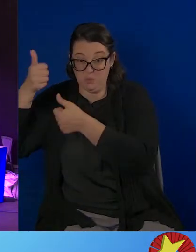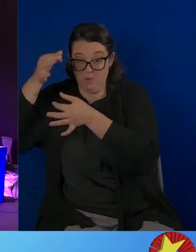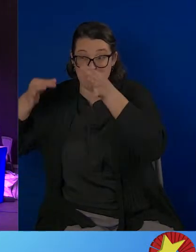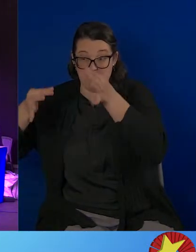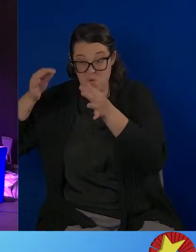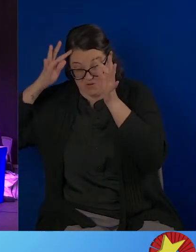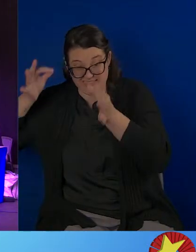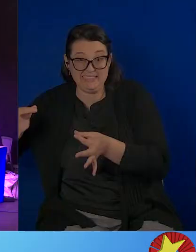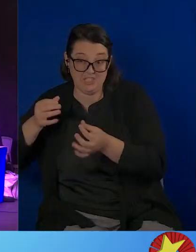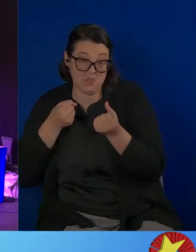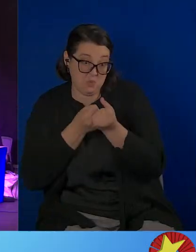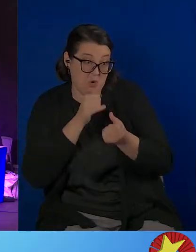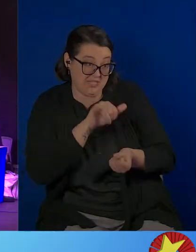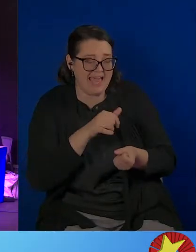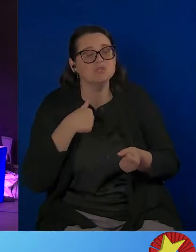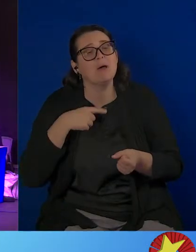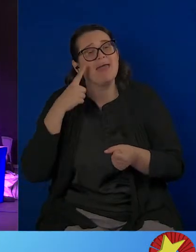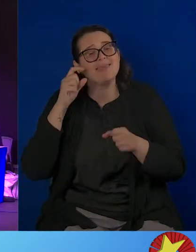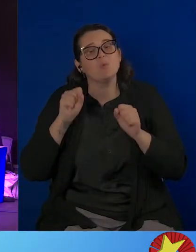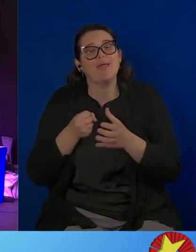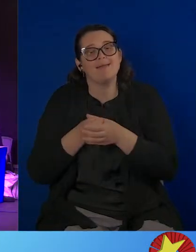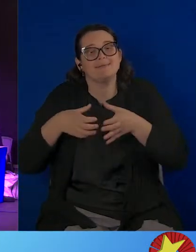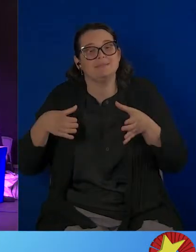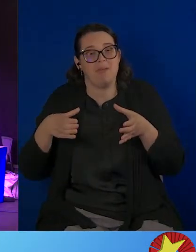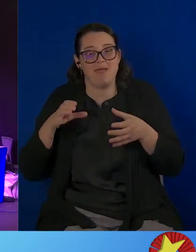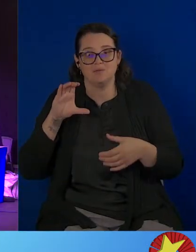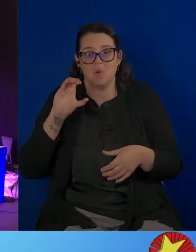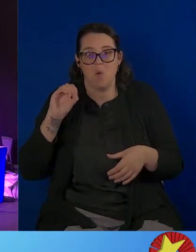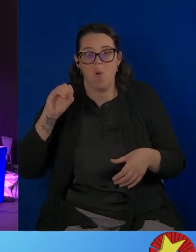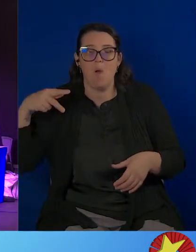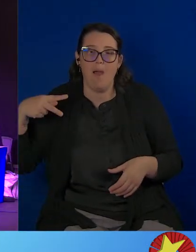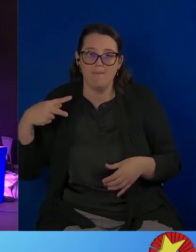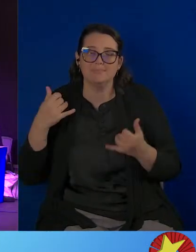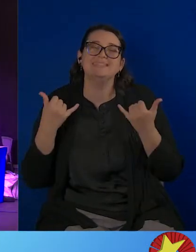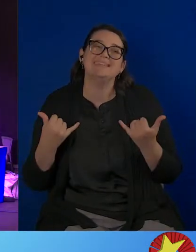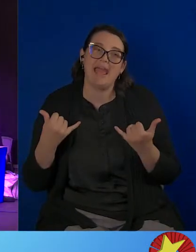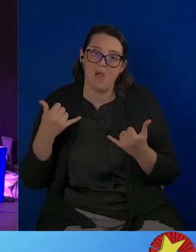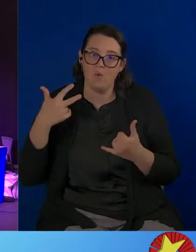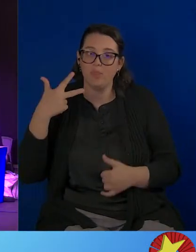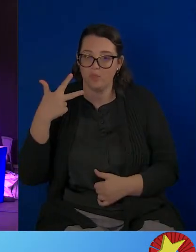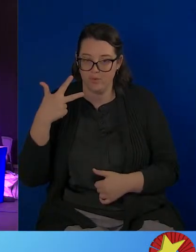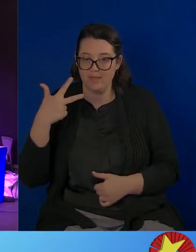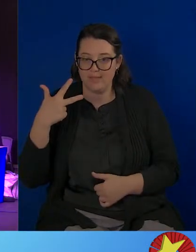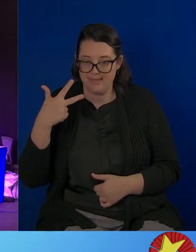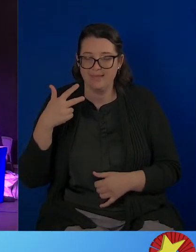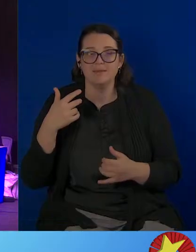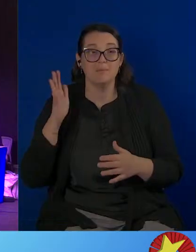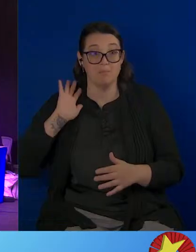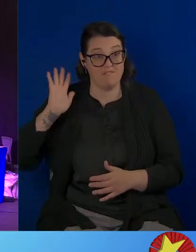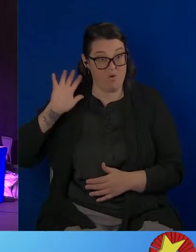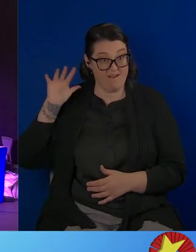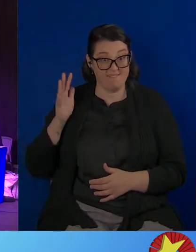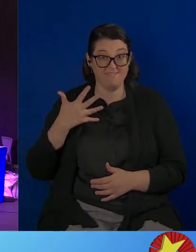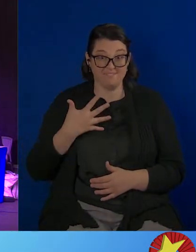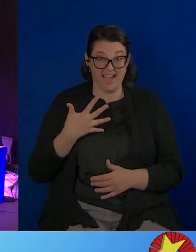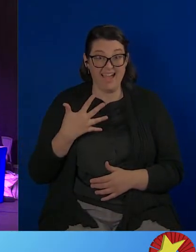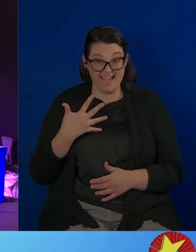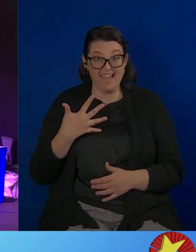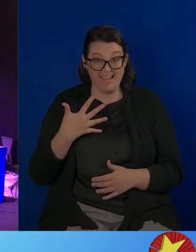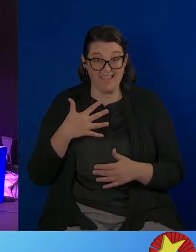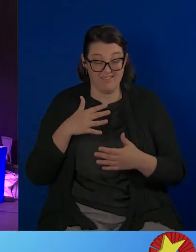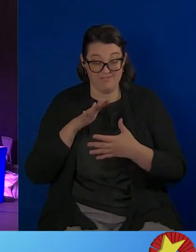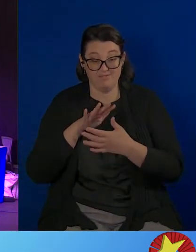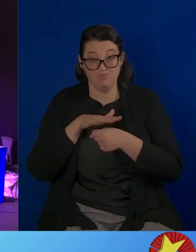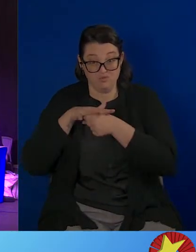toward expanding the role of our co-ops. I know there's only 3 now, there used to be 5, right. And I understand that has dropped. So I'll be happy to work with that work